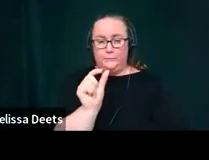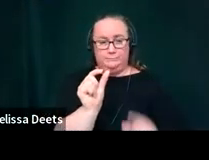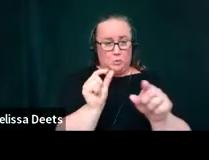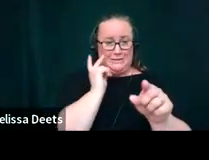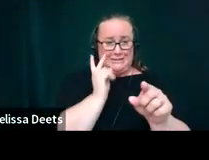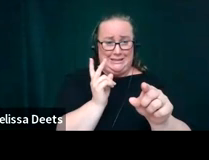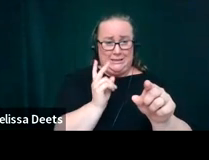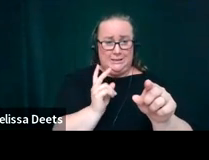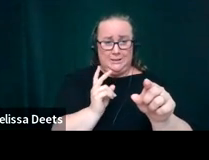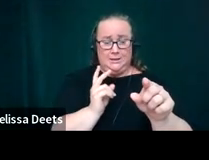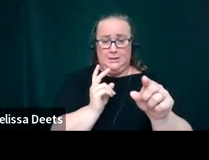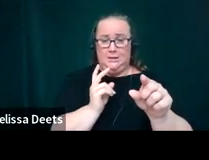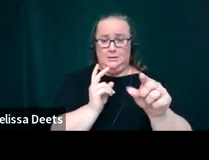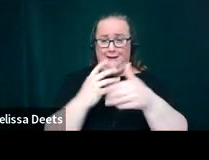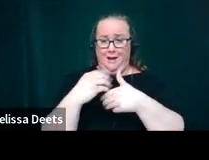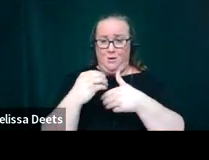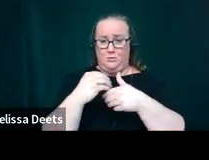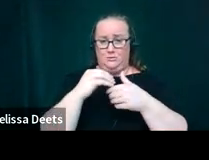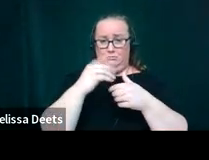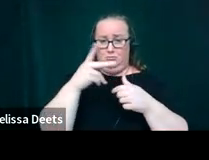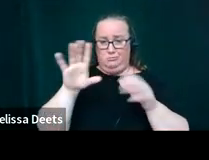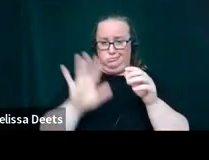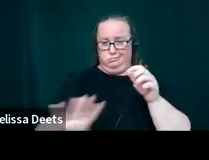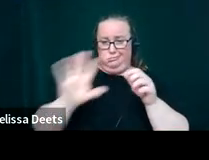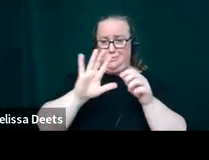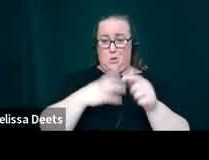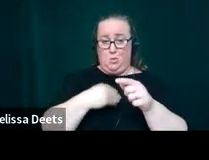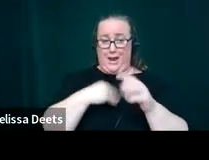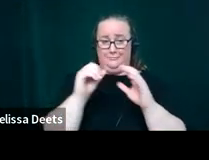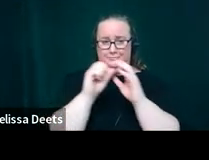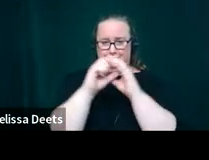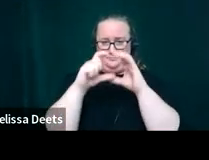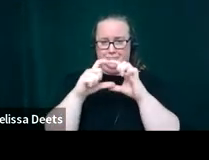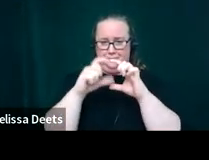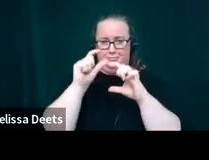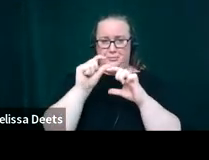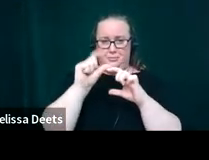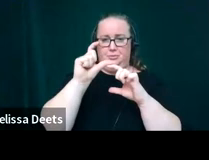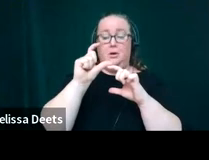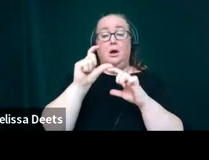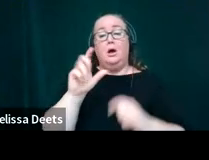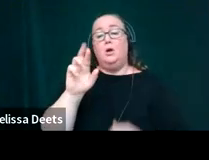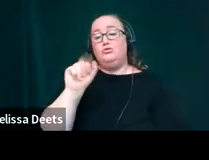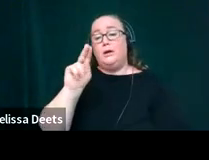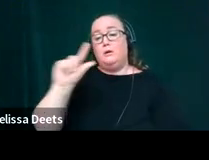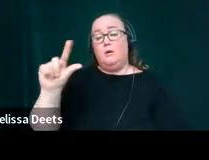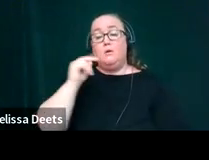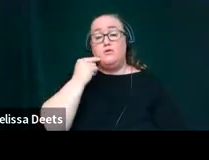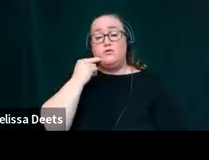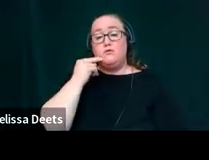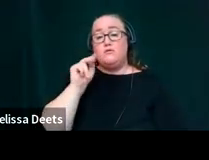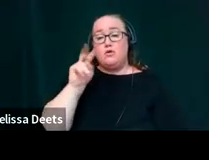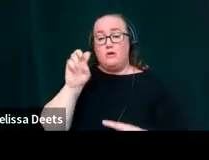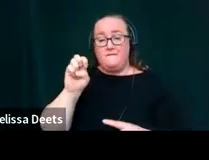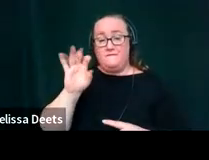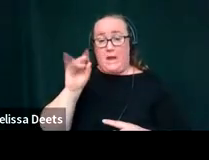that's in the outer periphery of that white area. Retinal nerve fiber layer loss. So this is